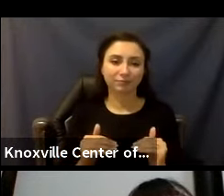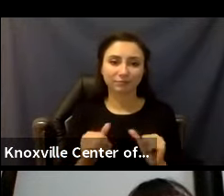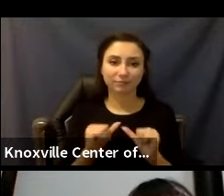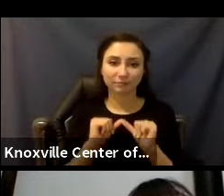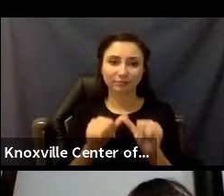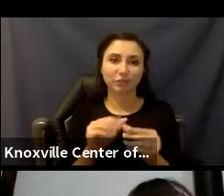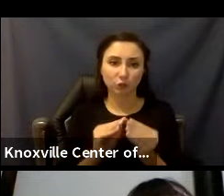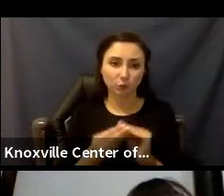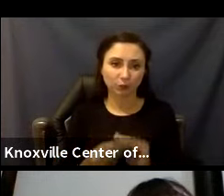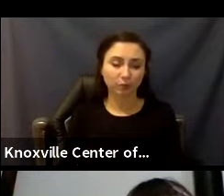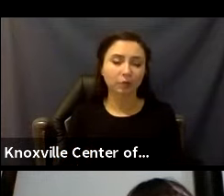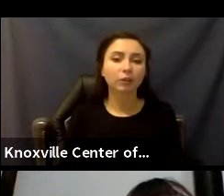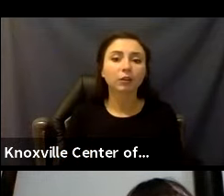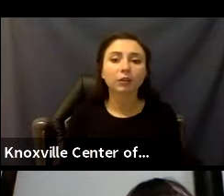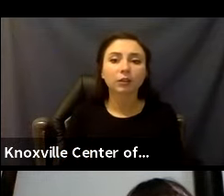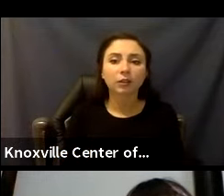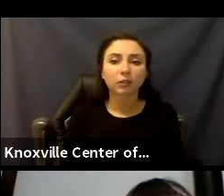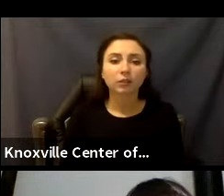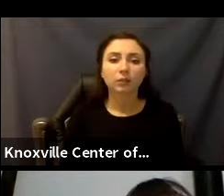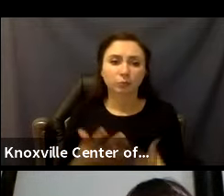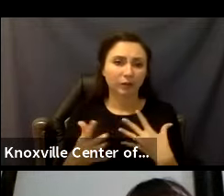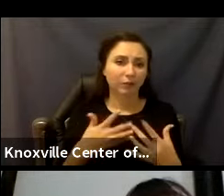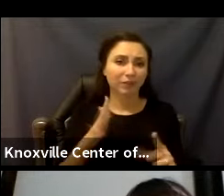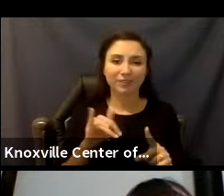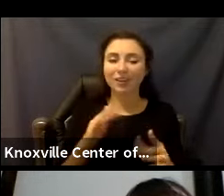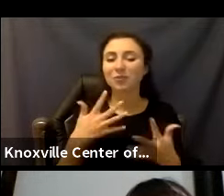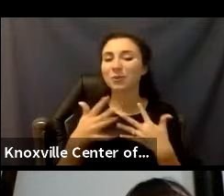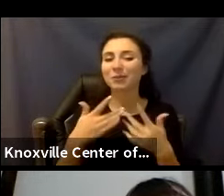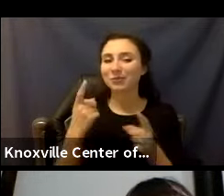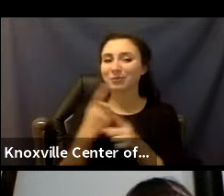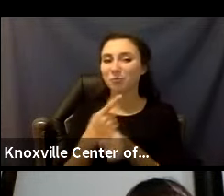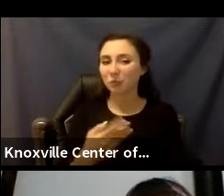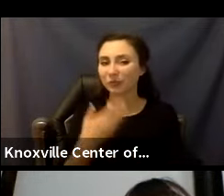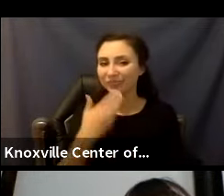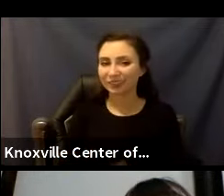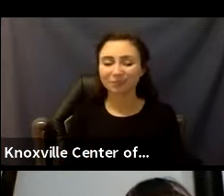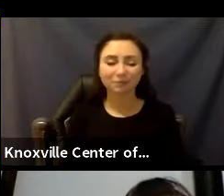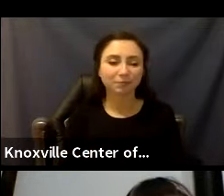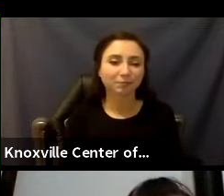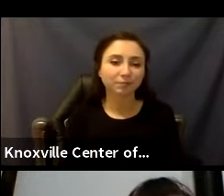continuous number, whatever that is. Whatever is appropriate. Thank you.